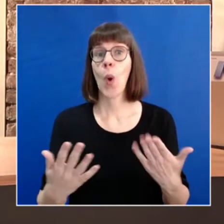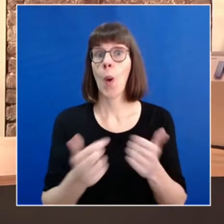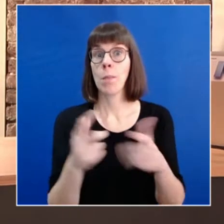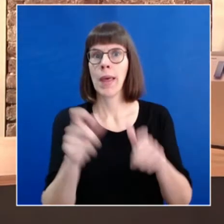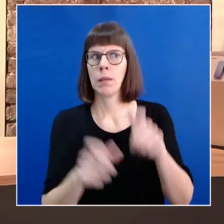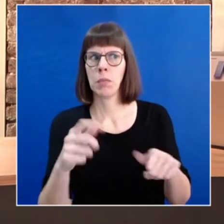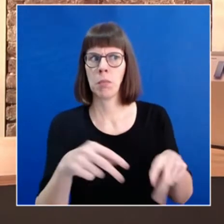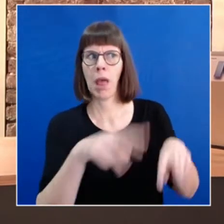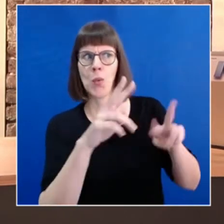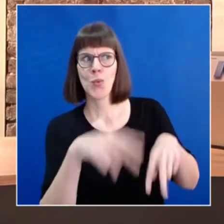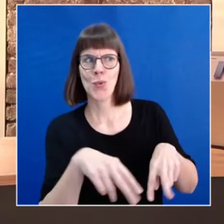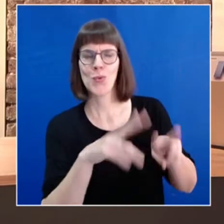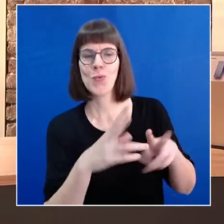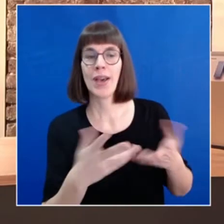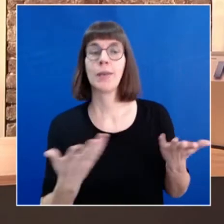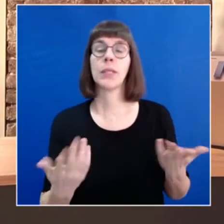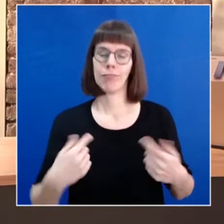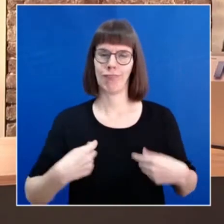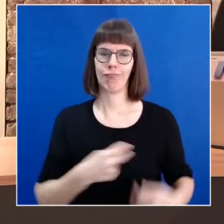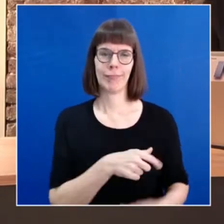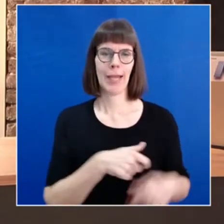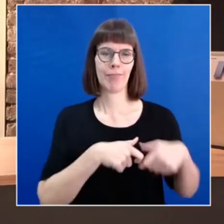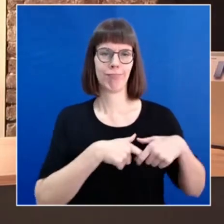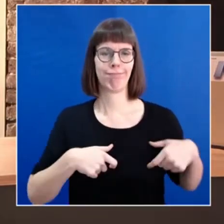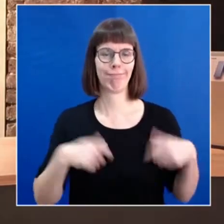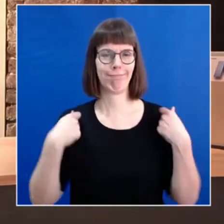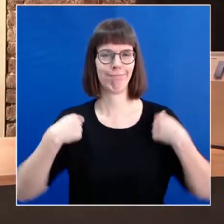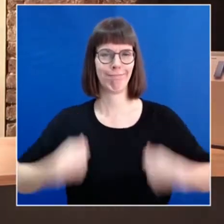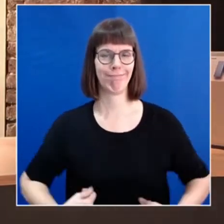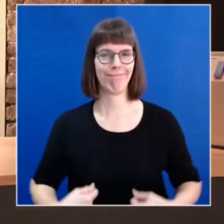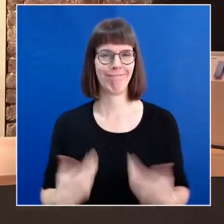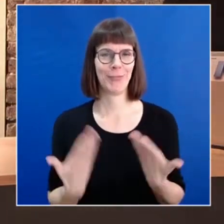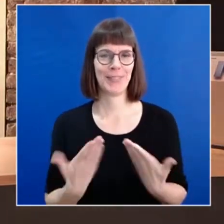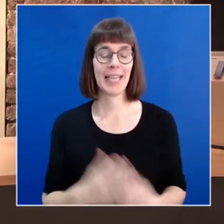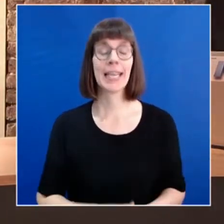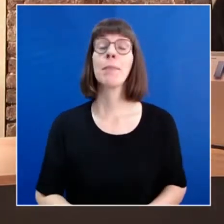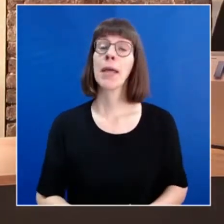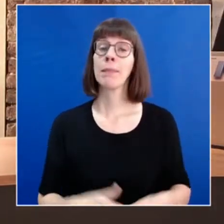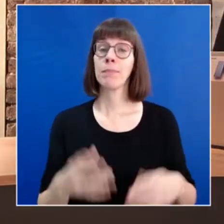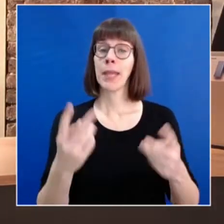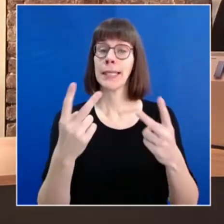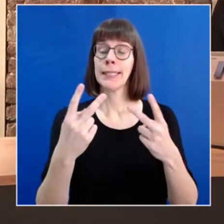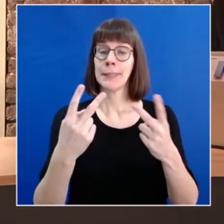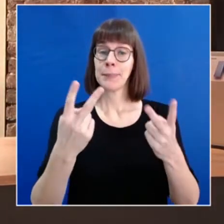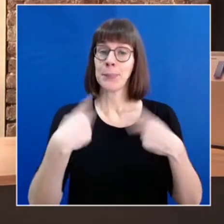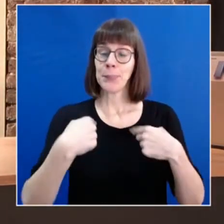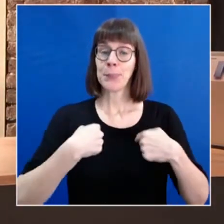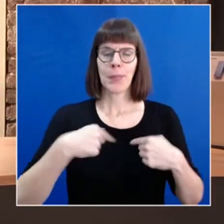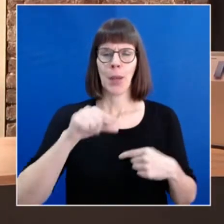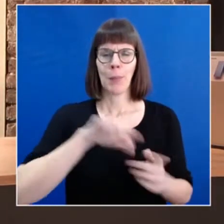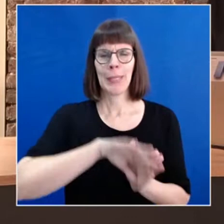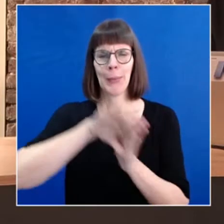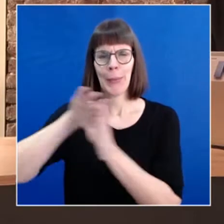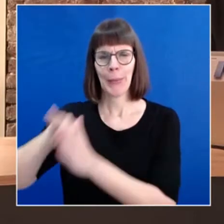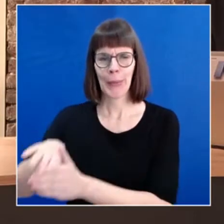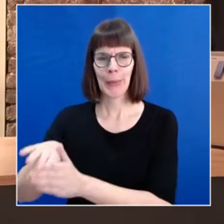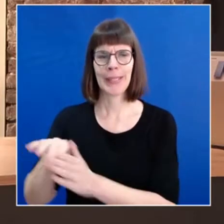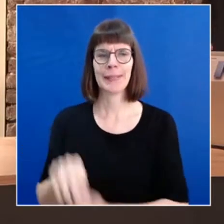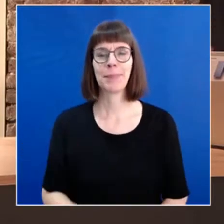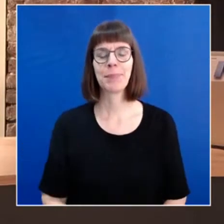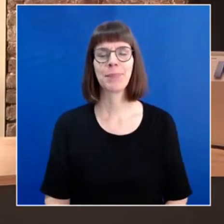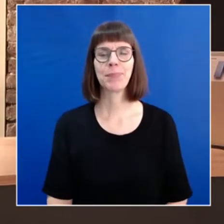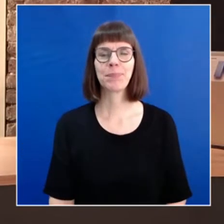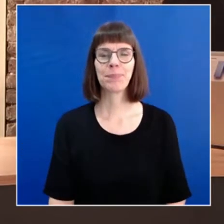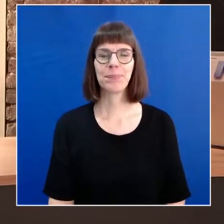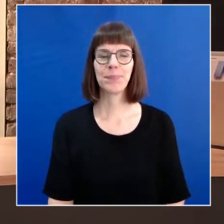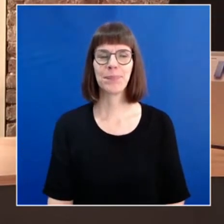I'm happy that I can wear this today. Enough about me for a moment, or for the rest of the talk. Maybe you will see.